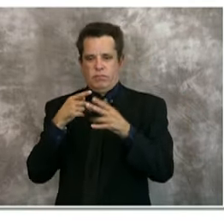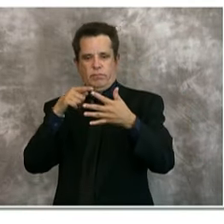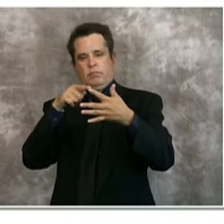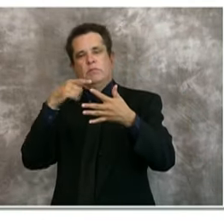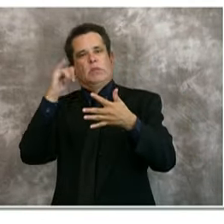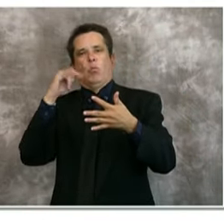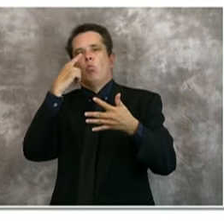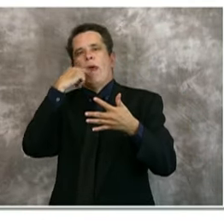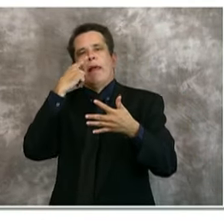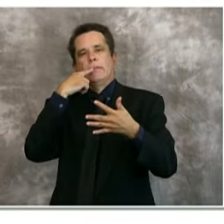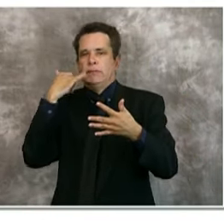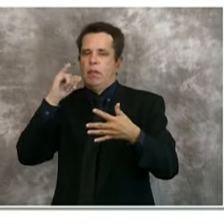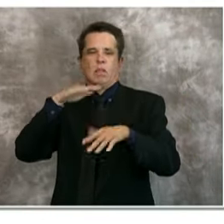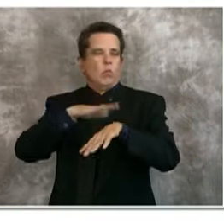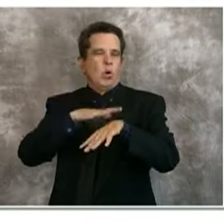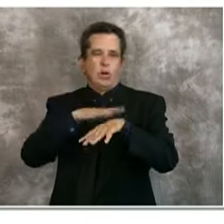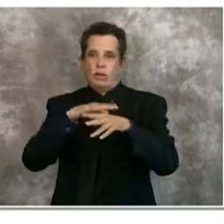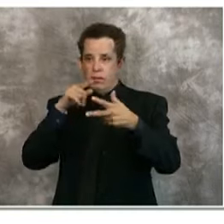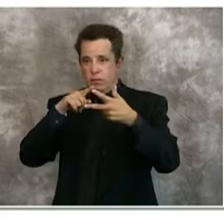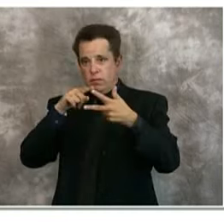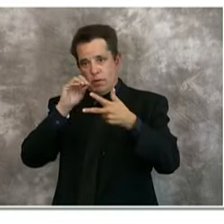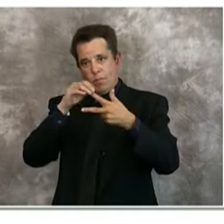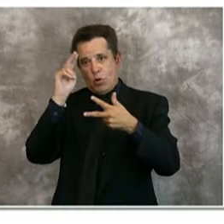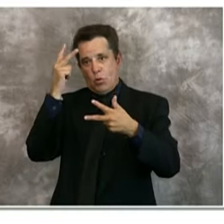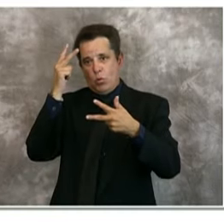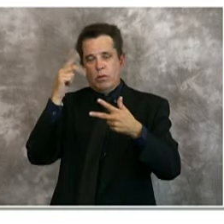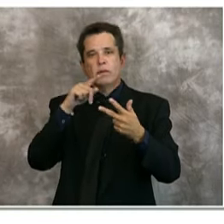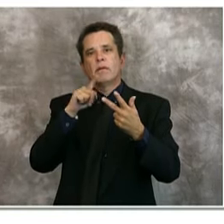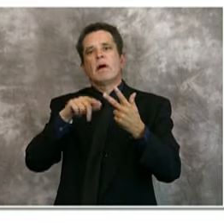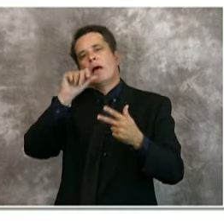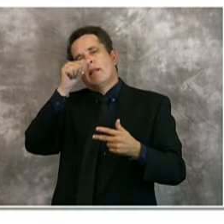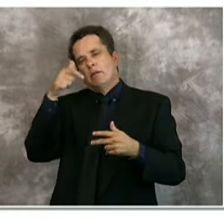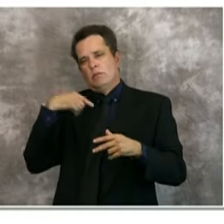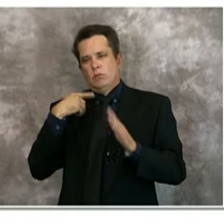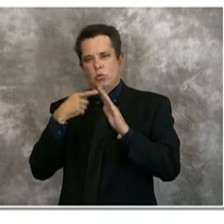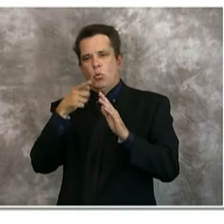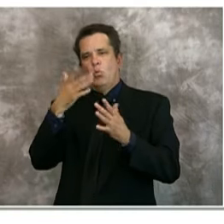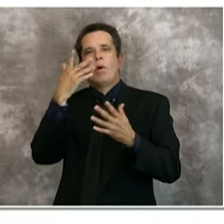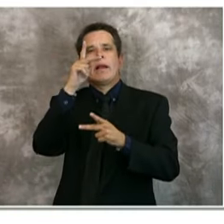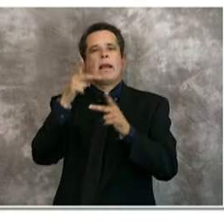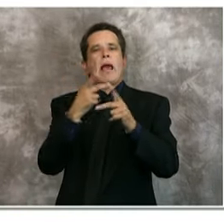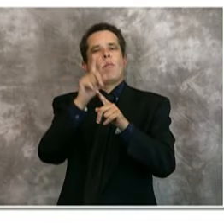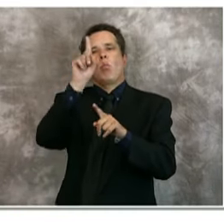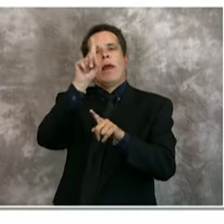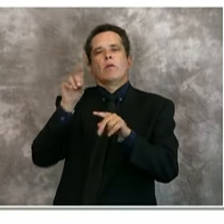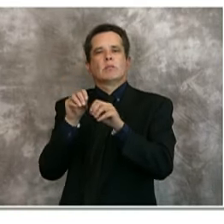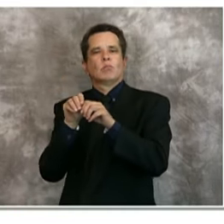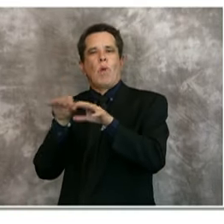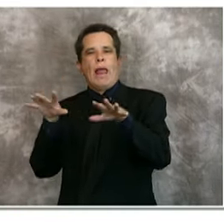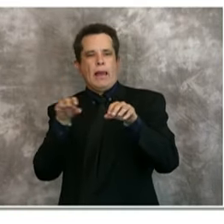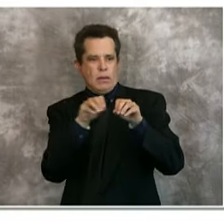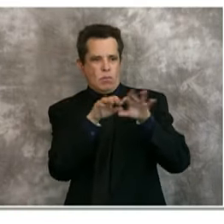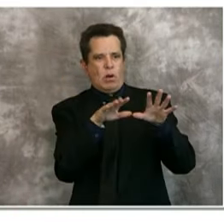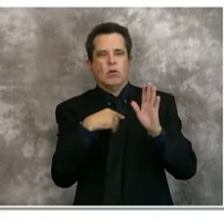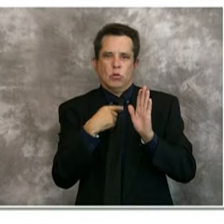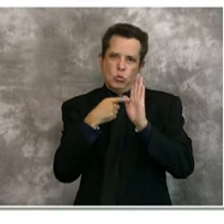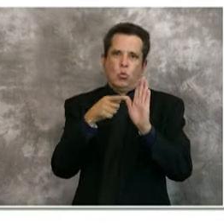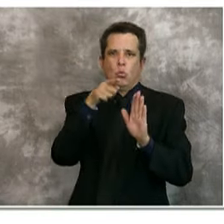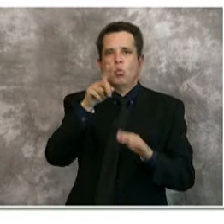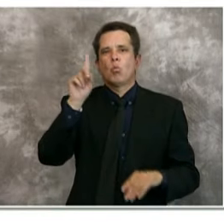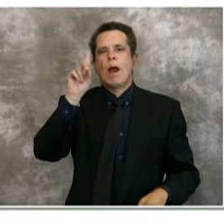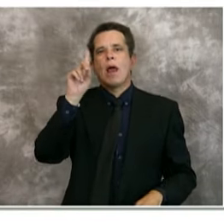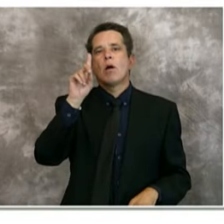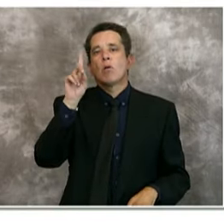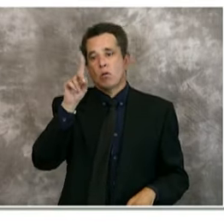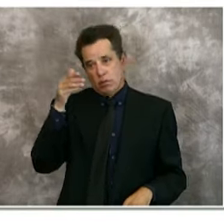trigger. On the next slide, I'd like to show the types of settings for these 10 community setting outbreaks. And as you'll